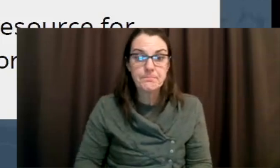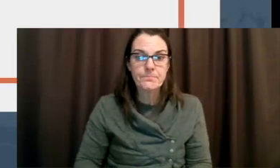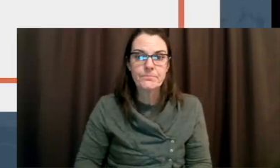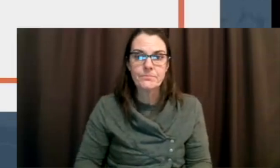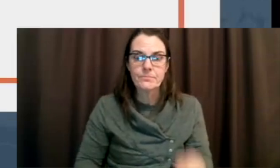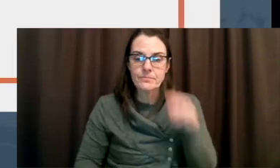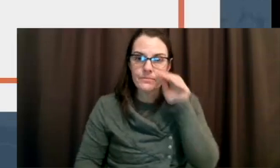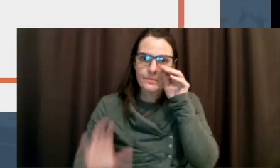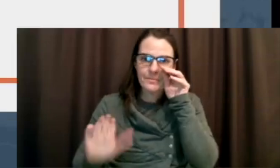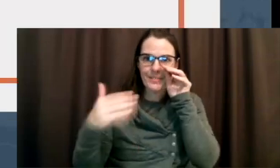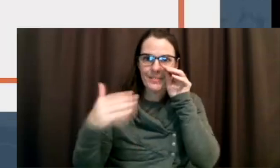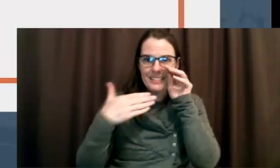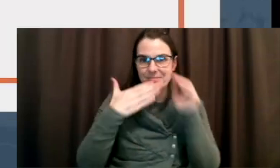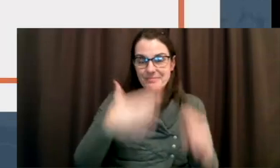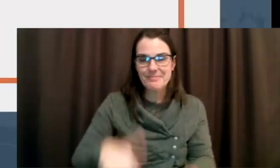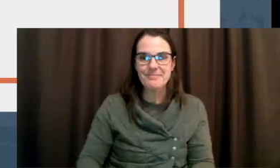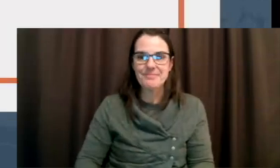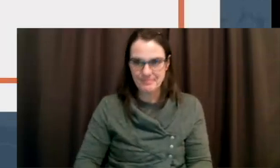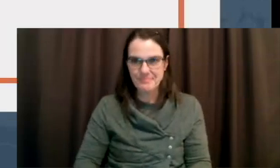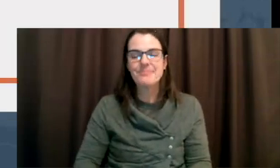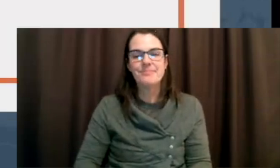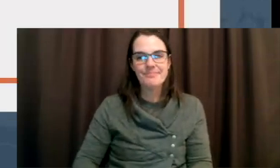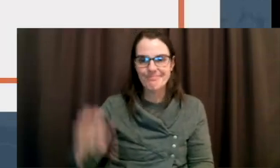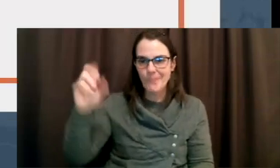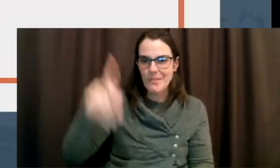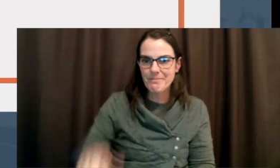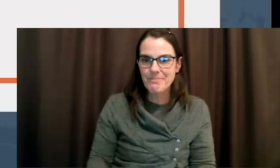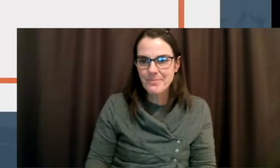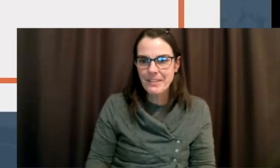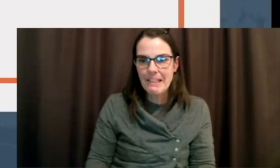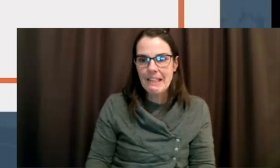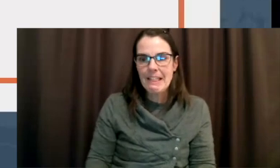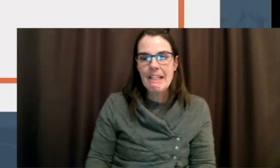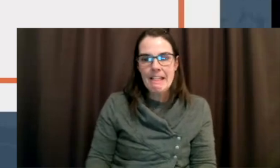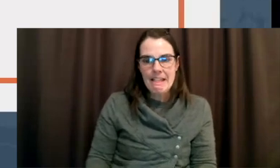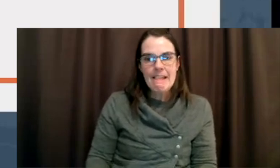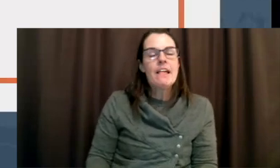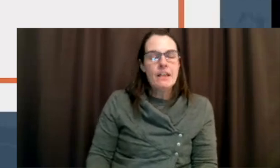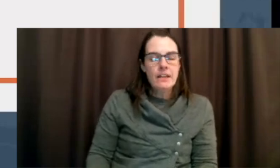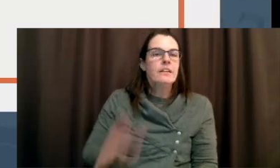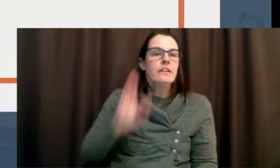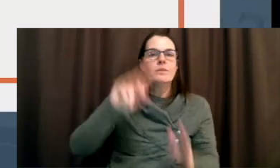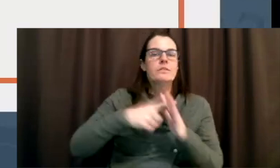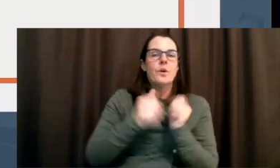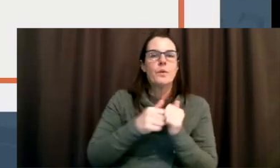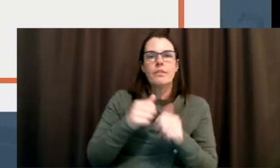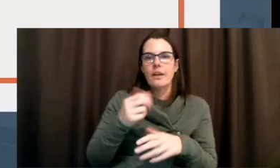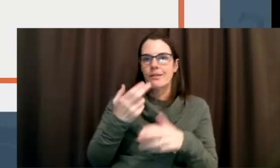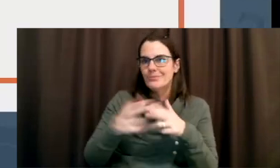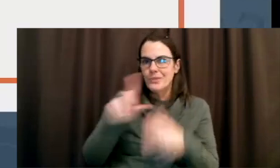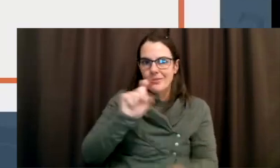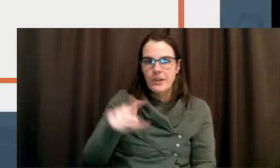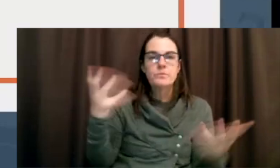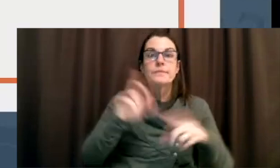Next slide, please. Okay, so we're going to kind of start off with a little question. What's the difference